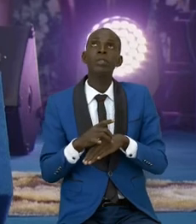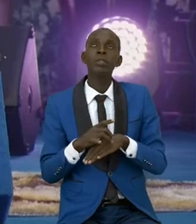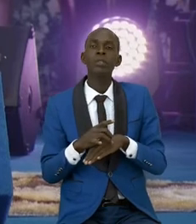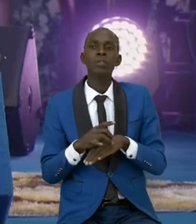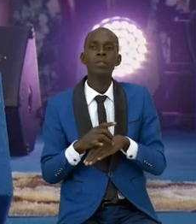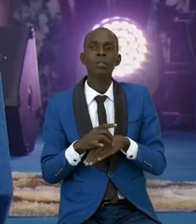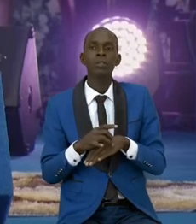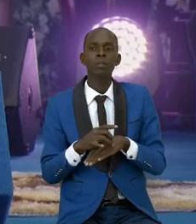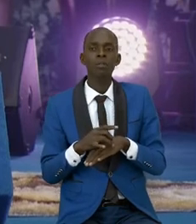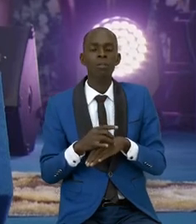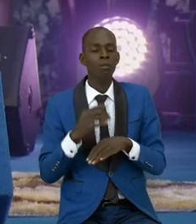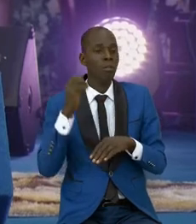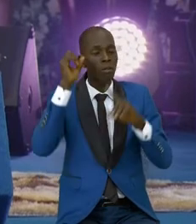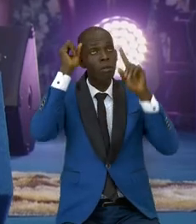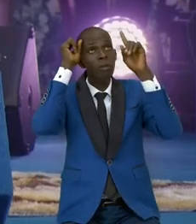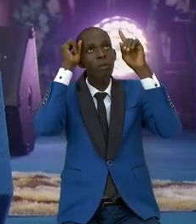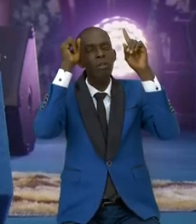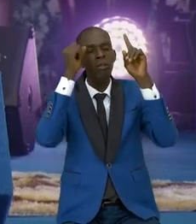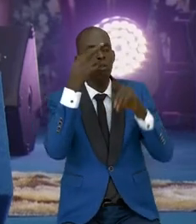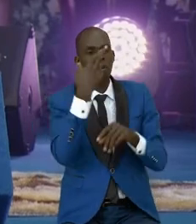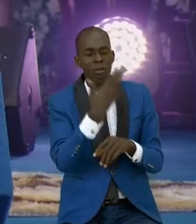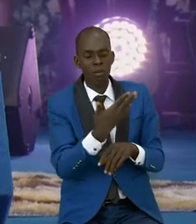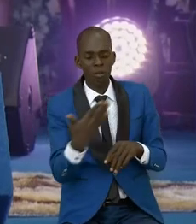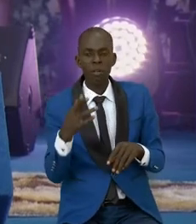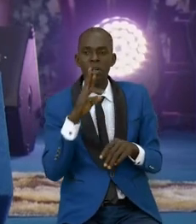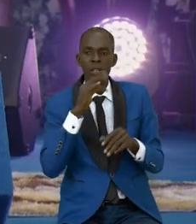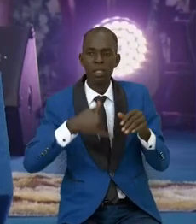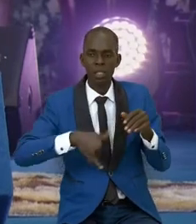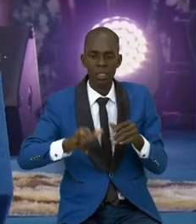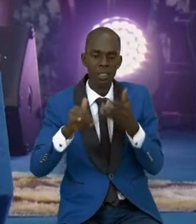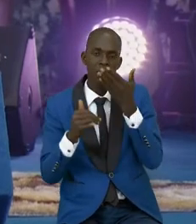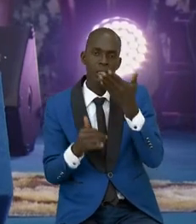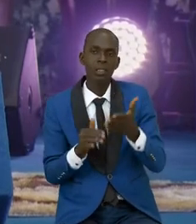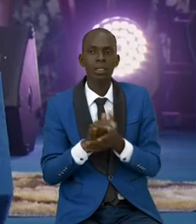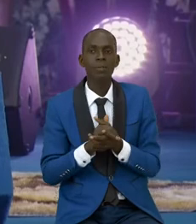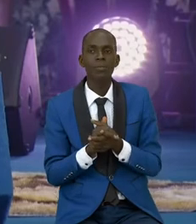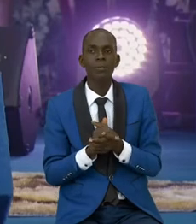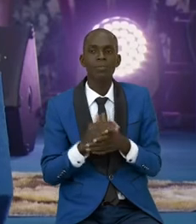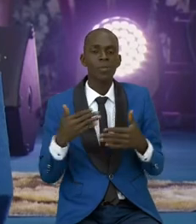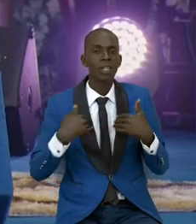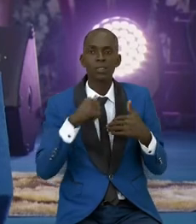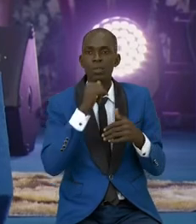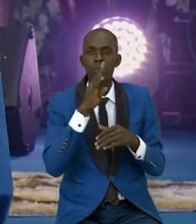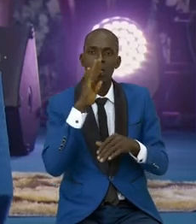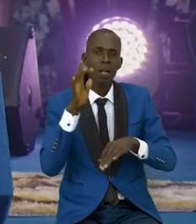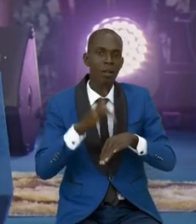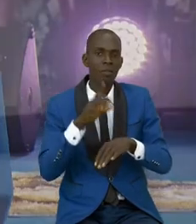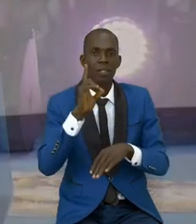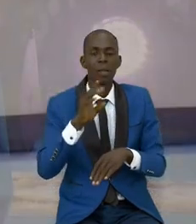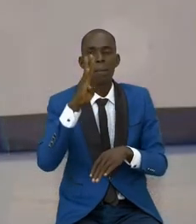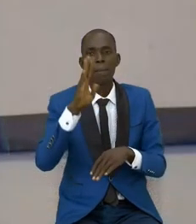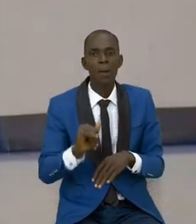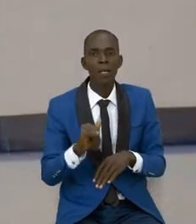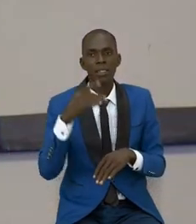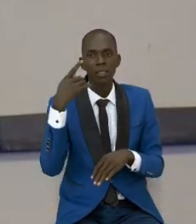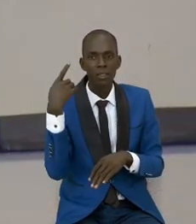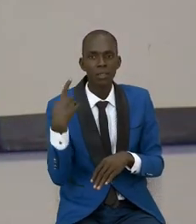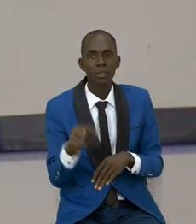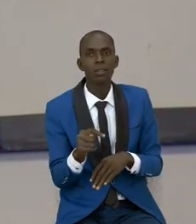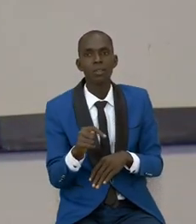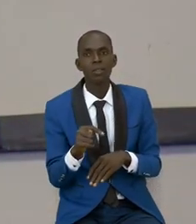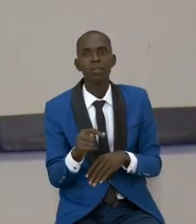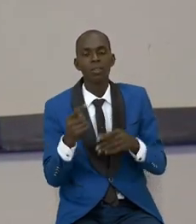his resources are still available. They have not been affected by the economy of